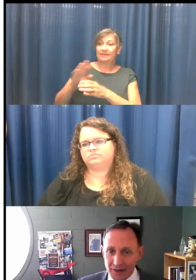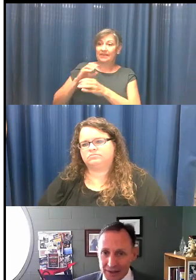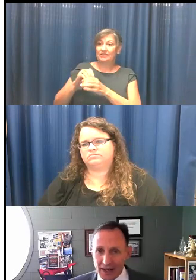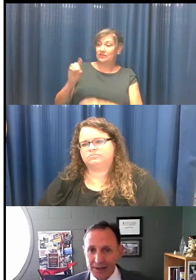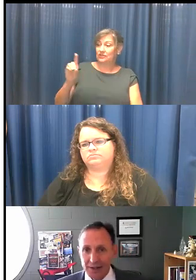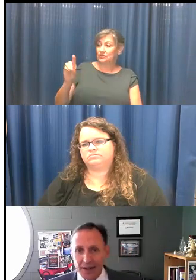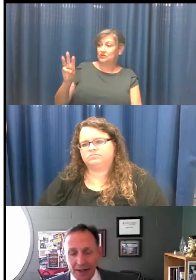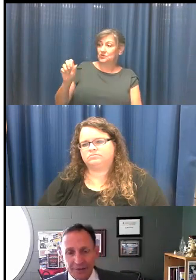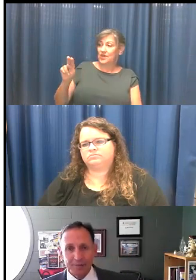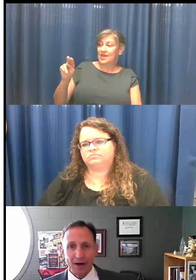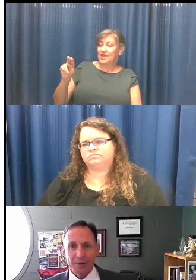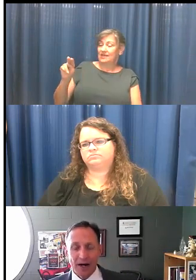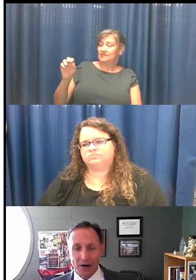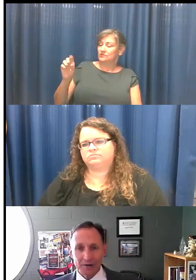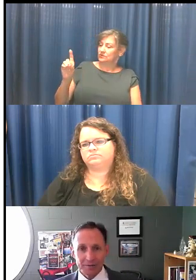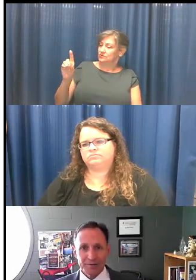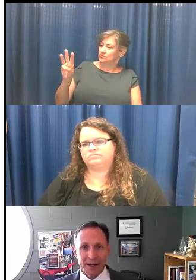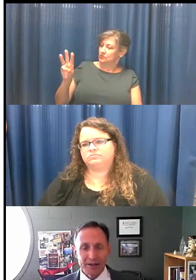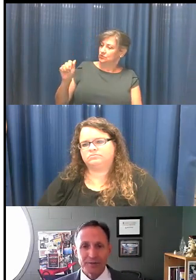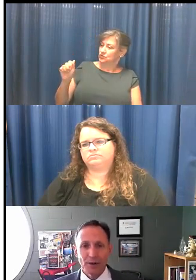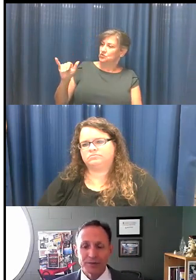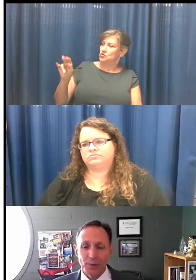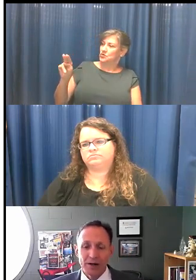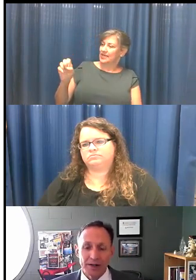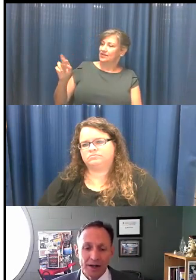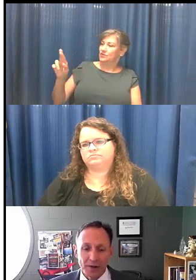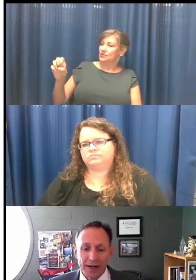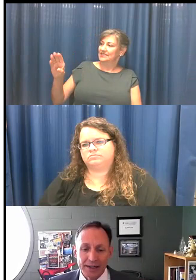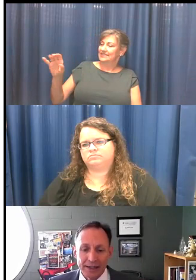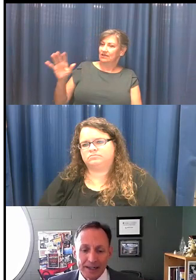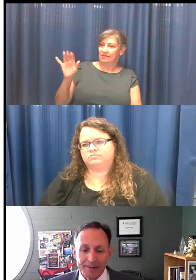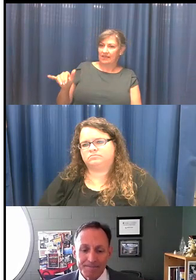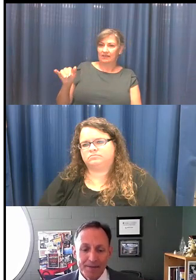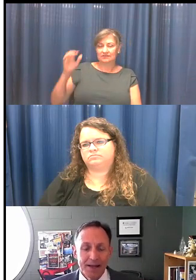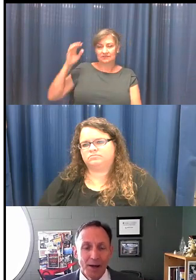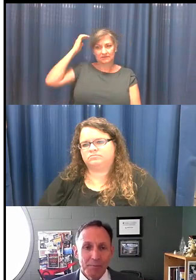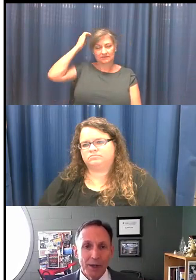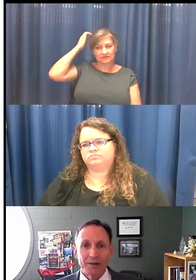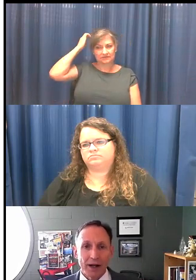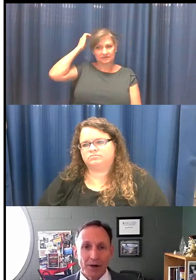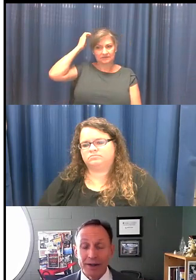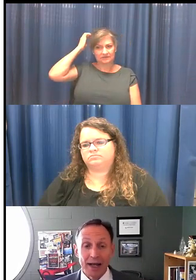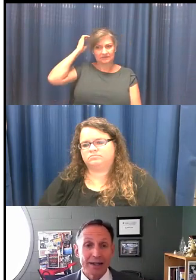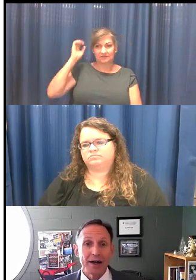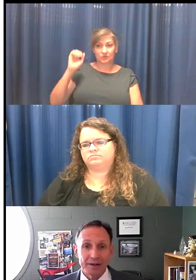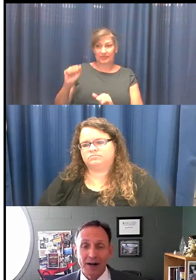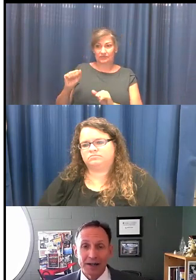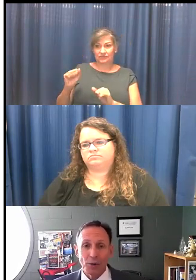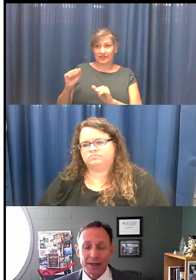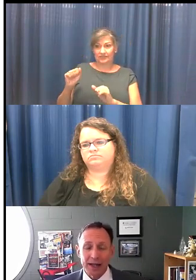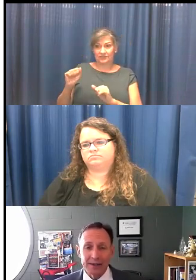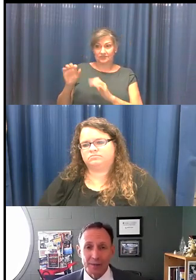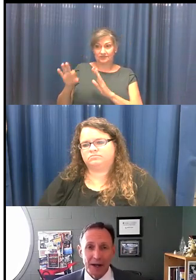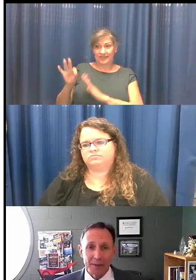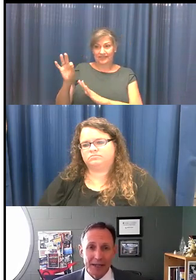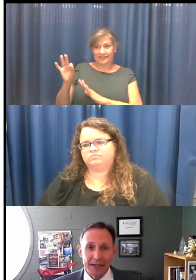Reese on that, some of our finance folks around contracting, we can try to run that down and find out